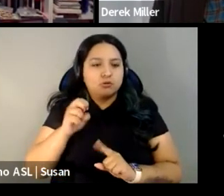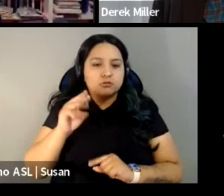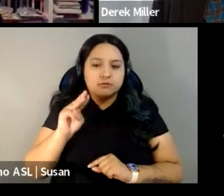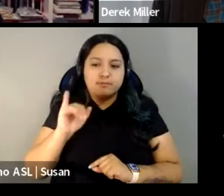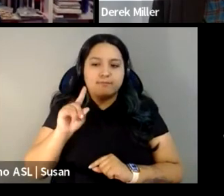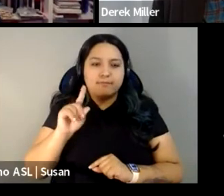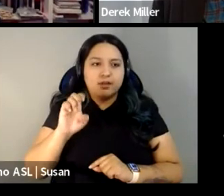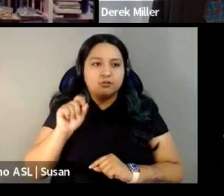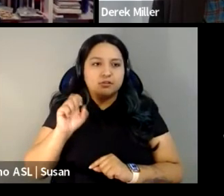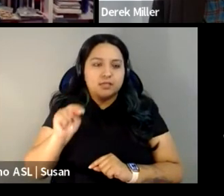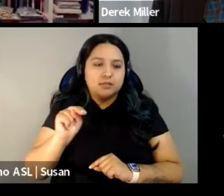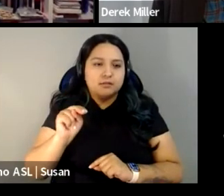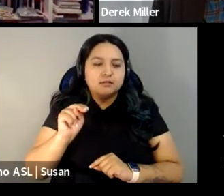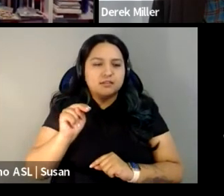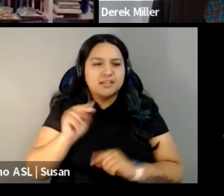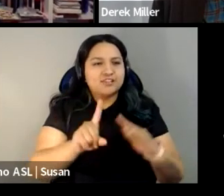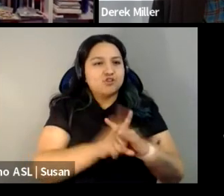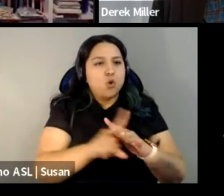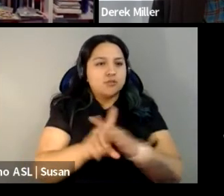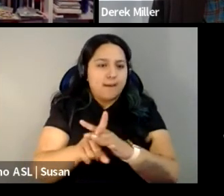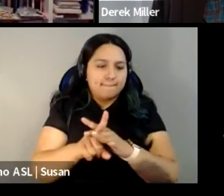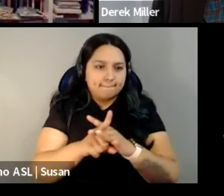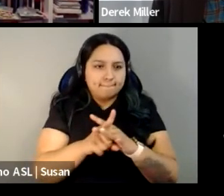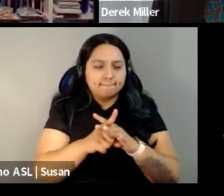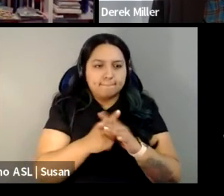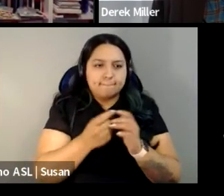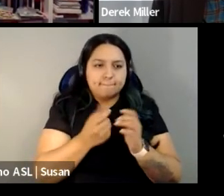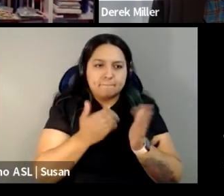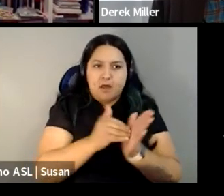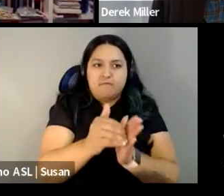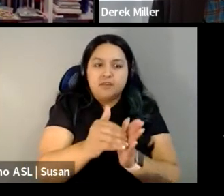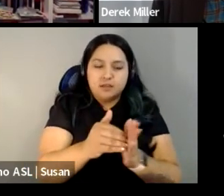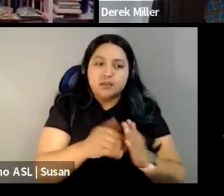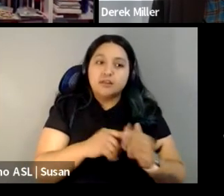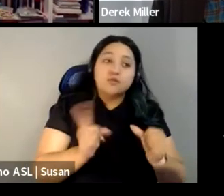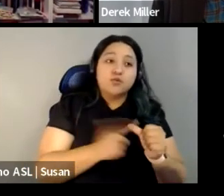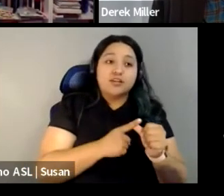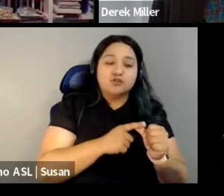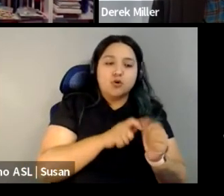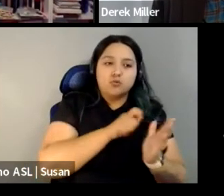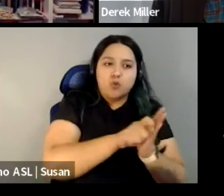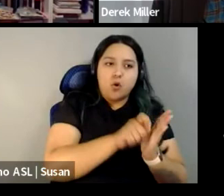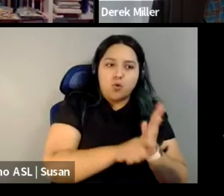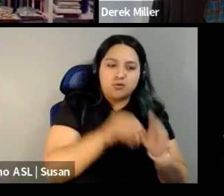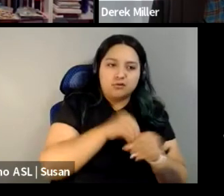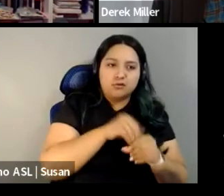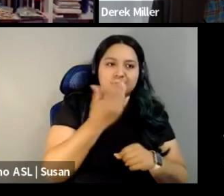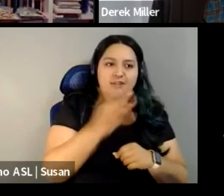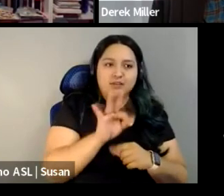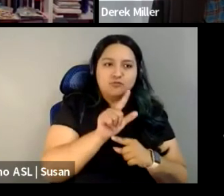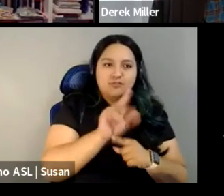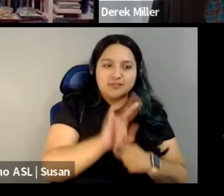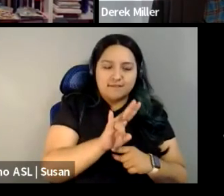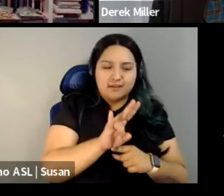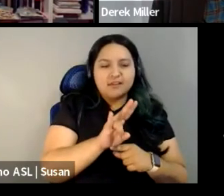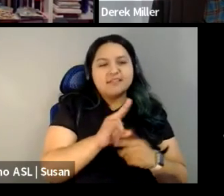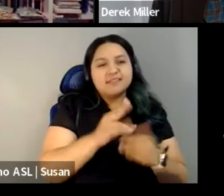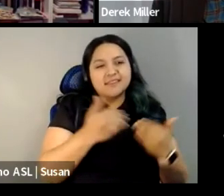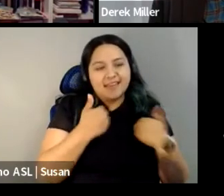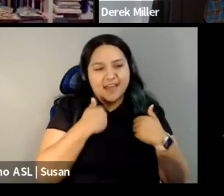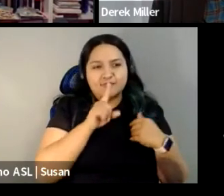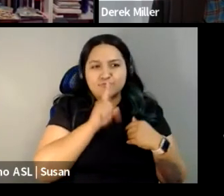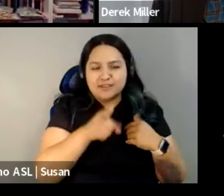multiple sources. And in the original sketch created in 1927 during tense negotiations between the Schuberts and the Dramatists